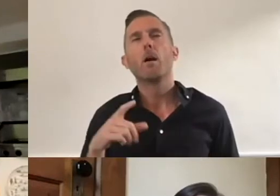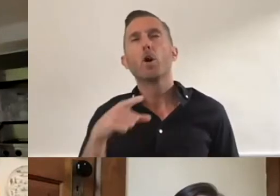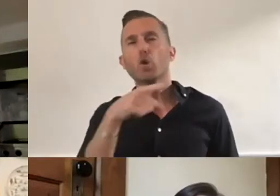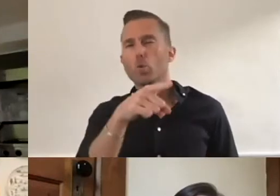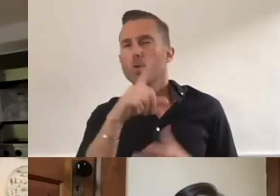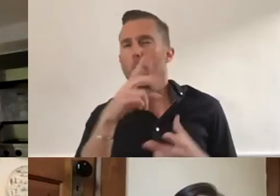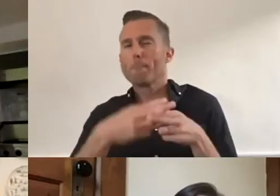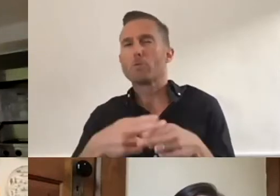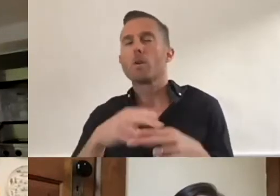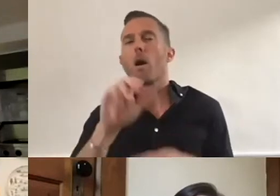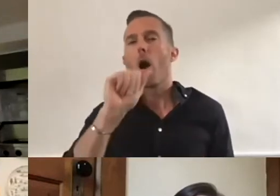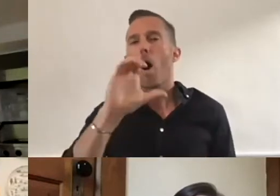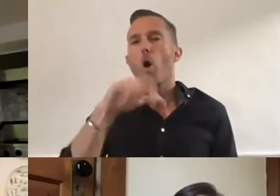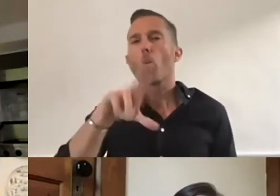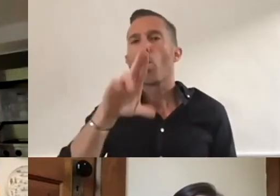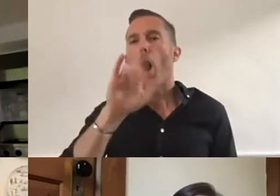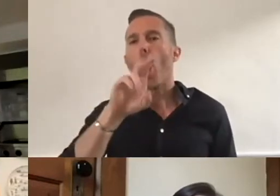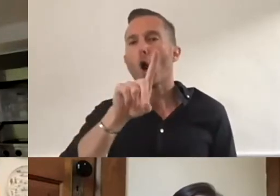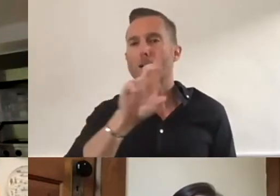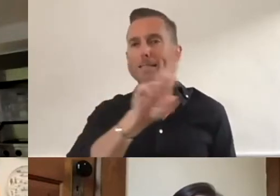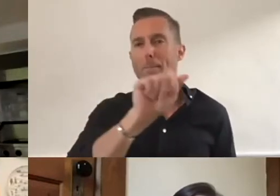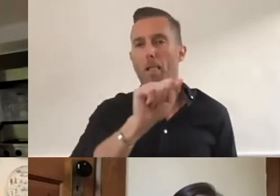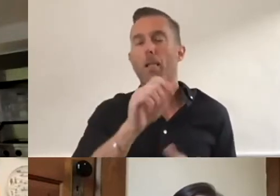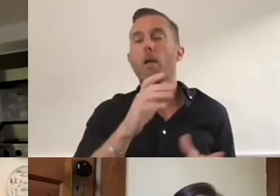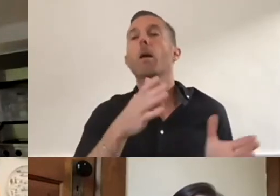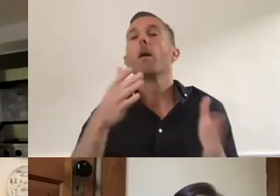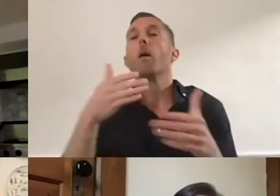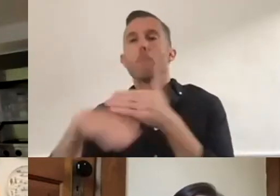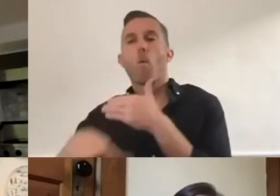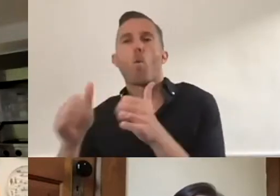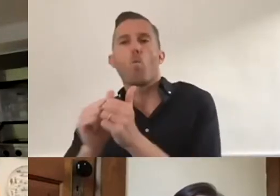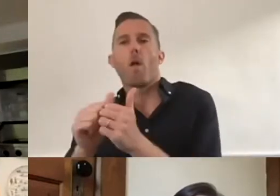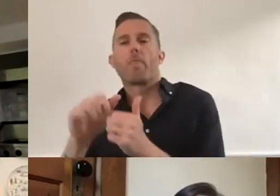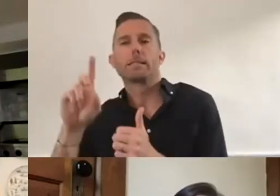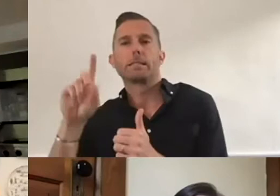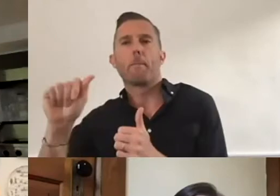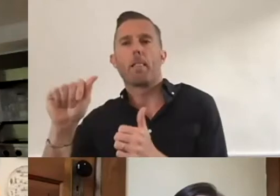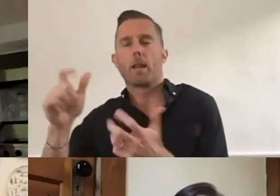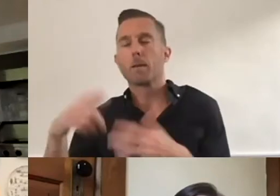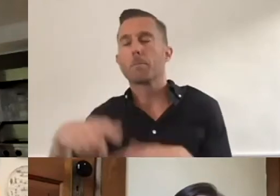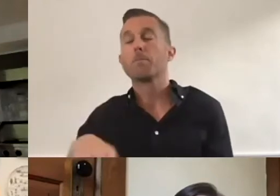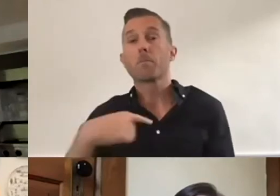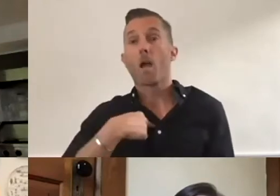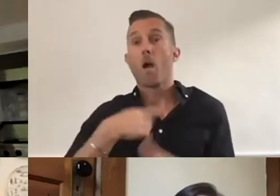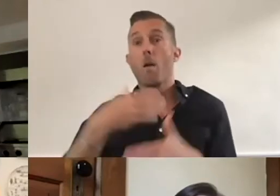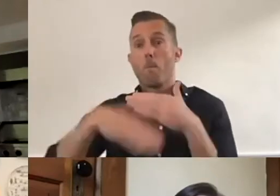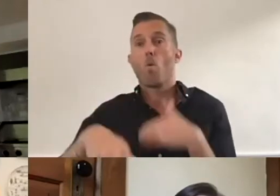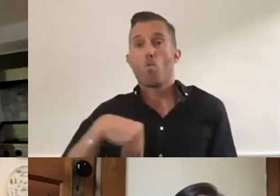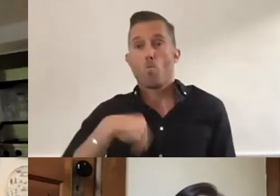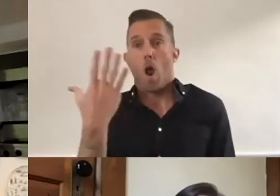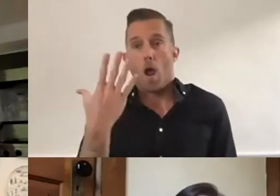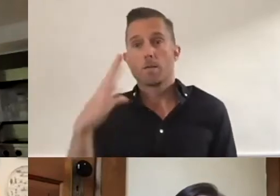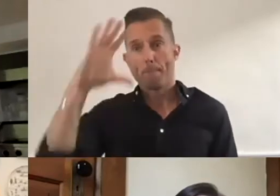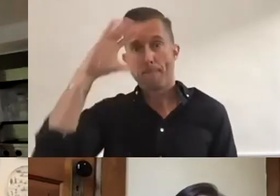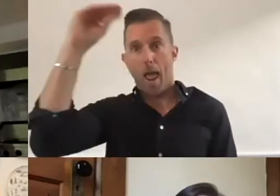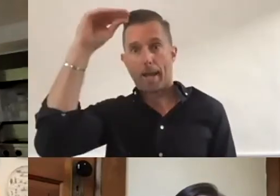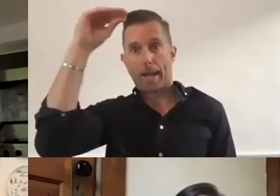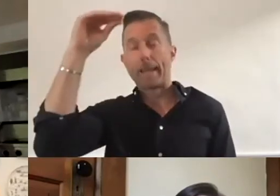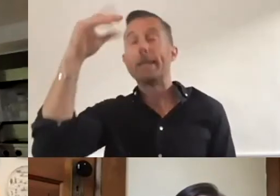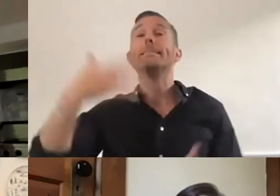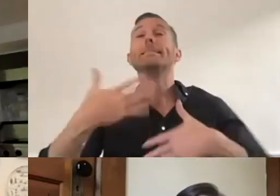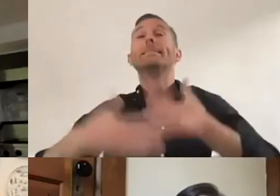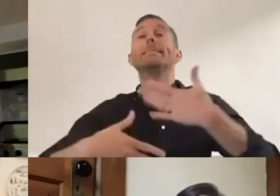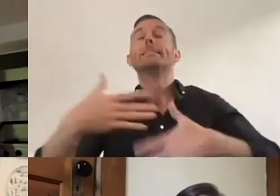being born with a disability. I went from being a Caucasian, white, privileged male to being someone with a